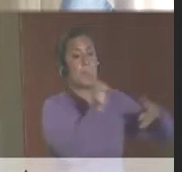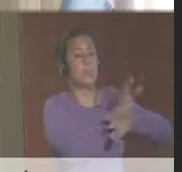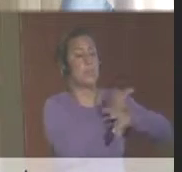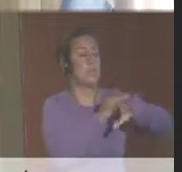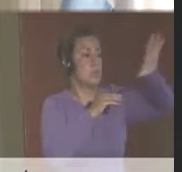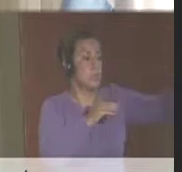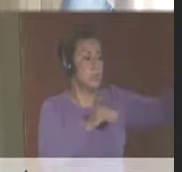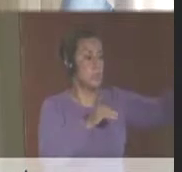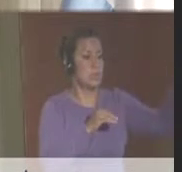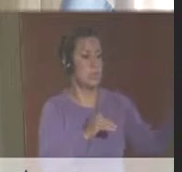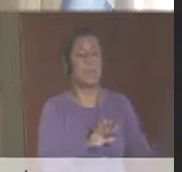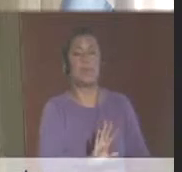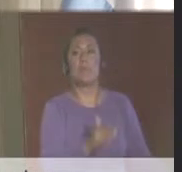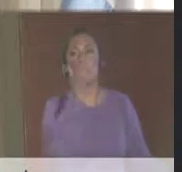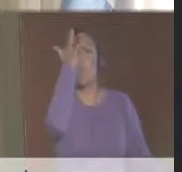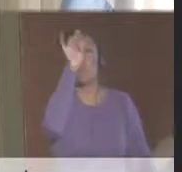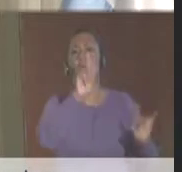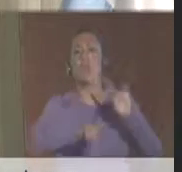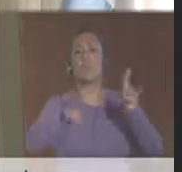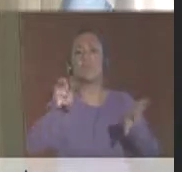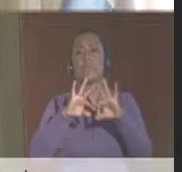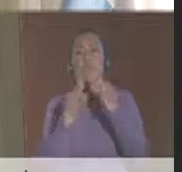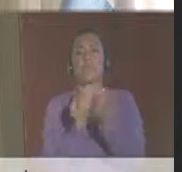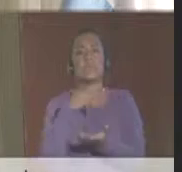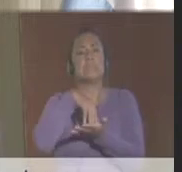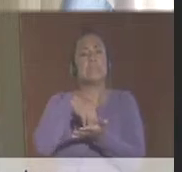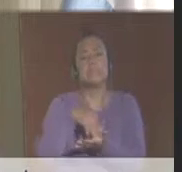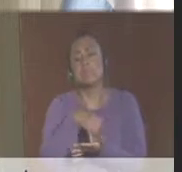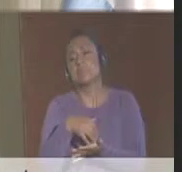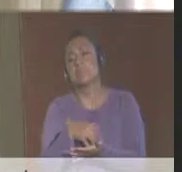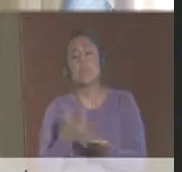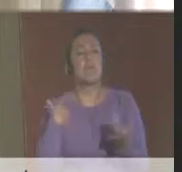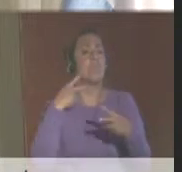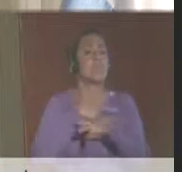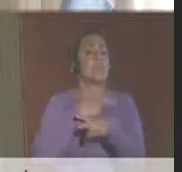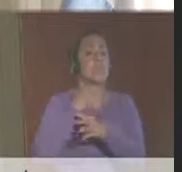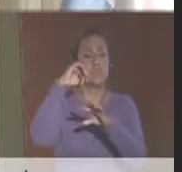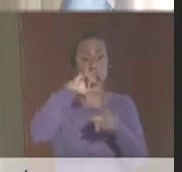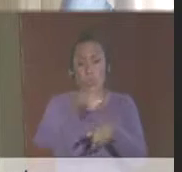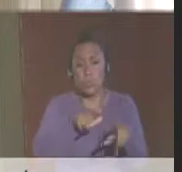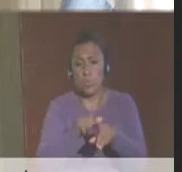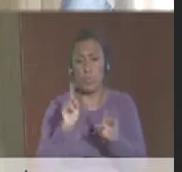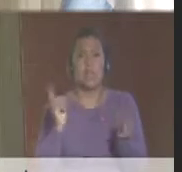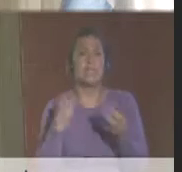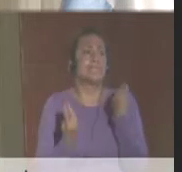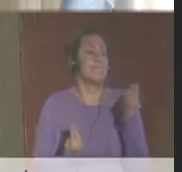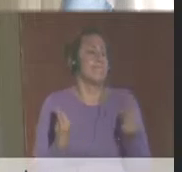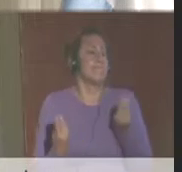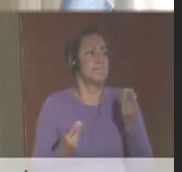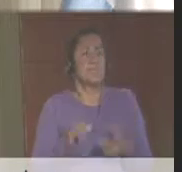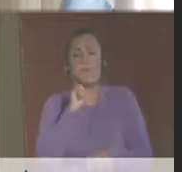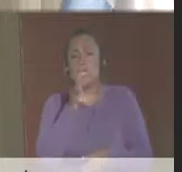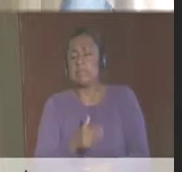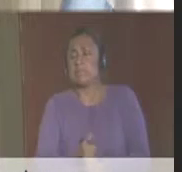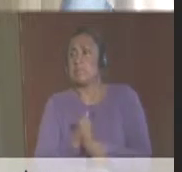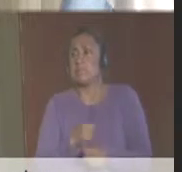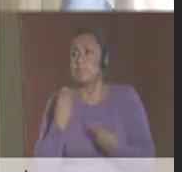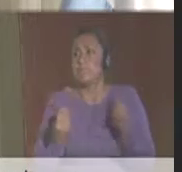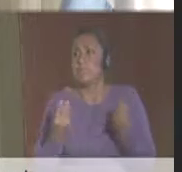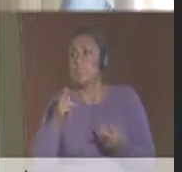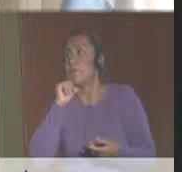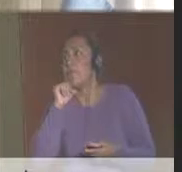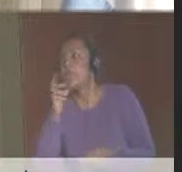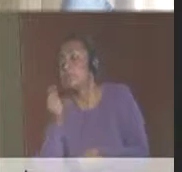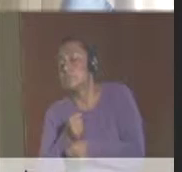urban growth and give these families an opportunity, because as I was saying before, vulnerability coincides with